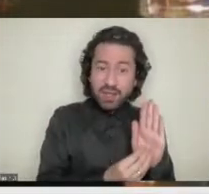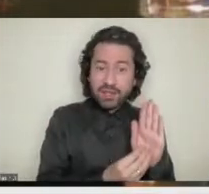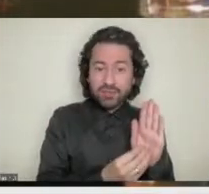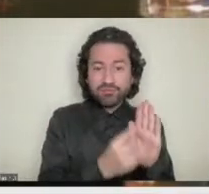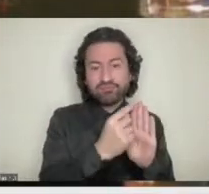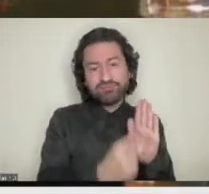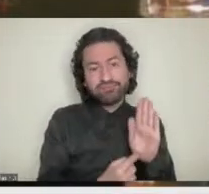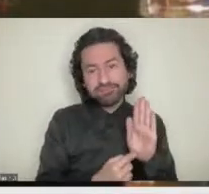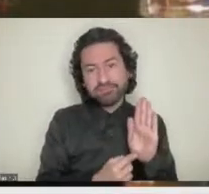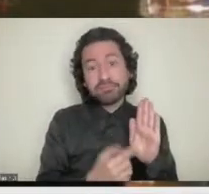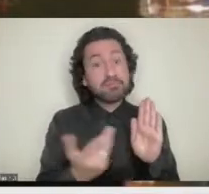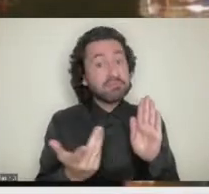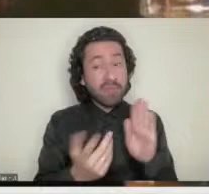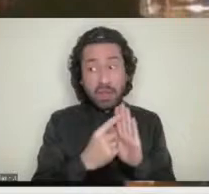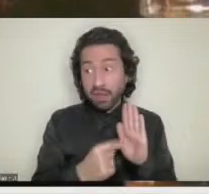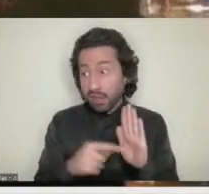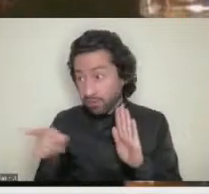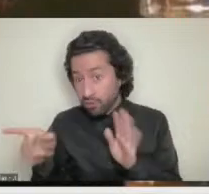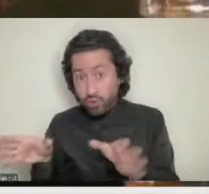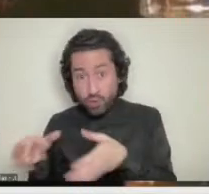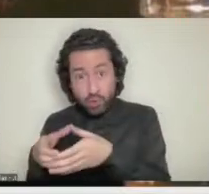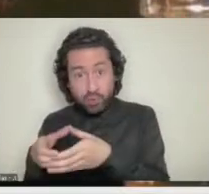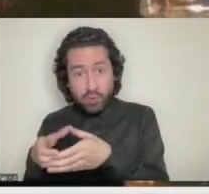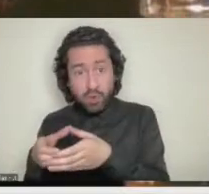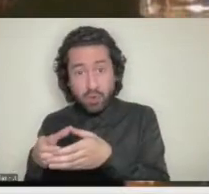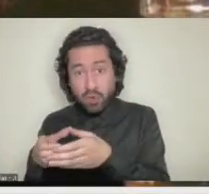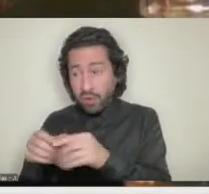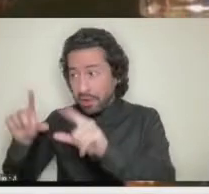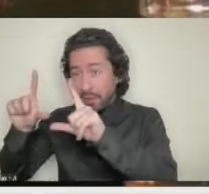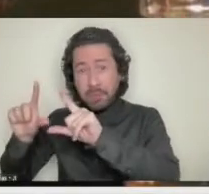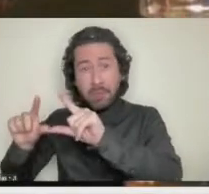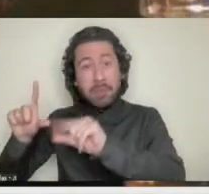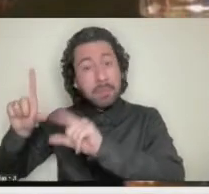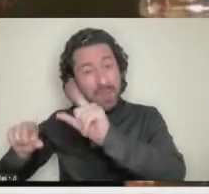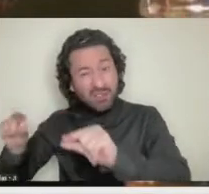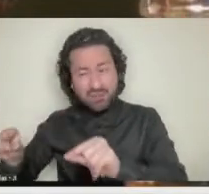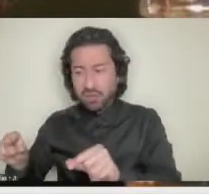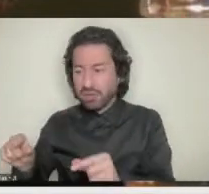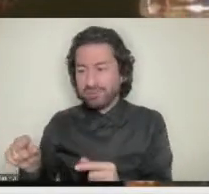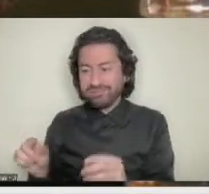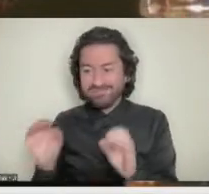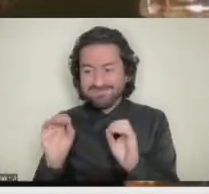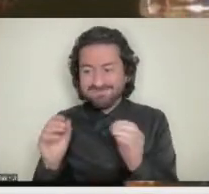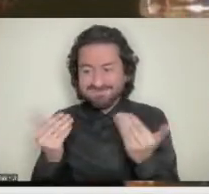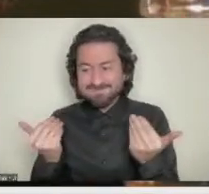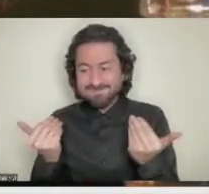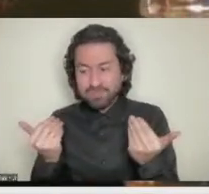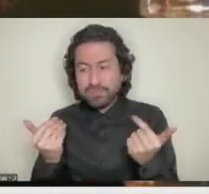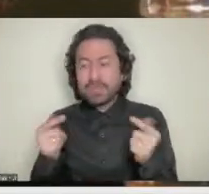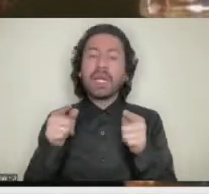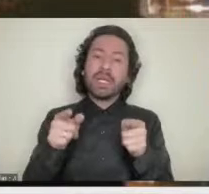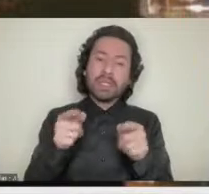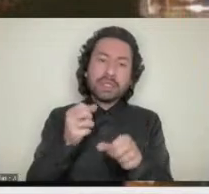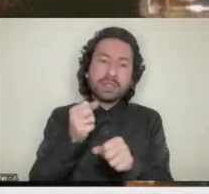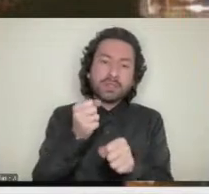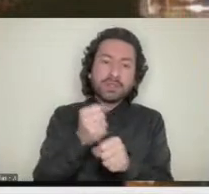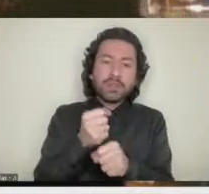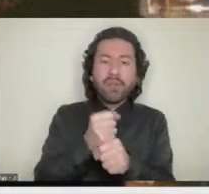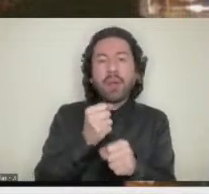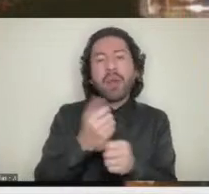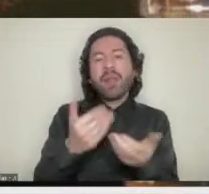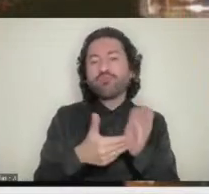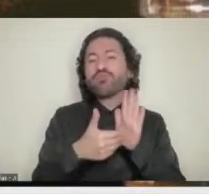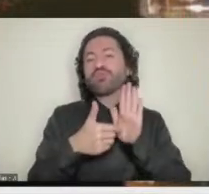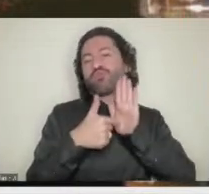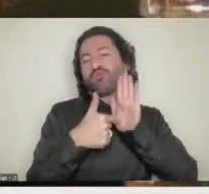do with data, especially for the groups you talked about, where we have less measurements. We have to work on that. We have to